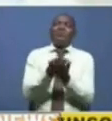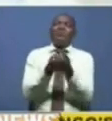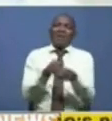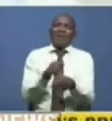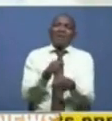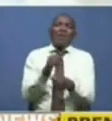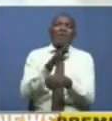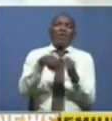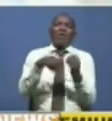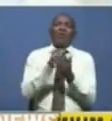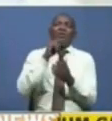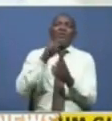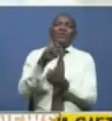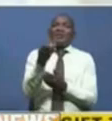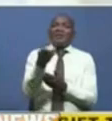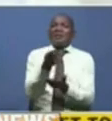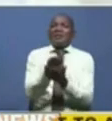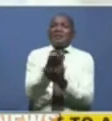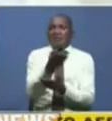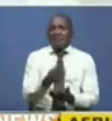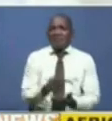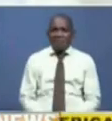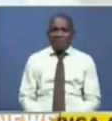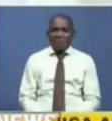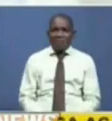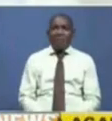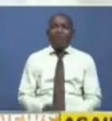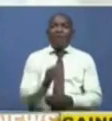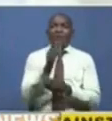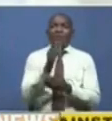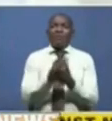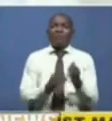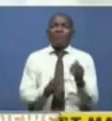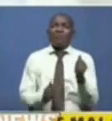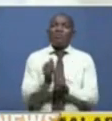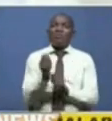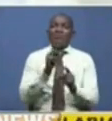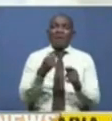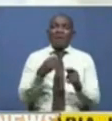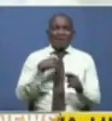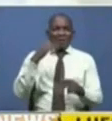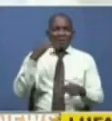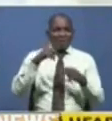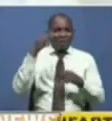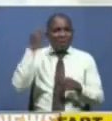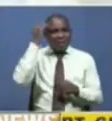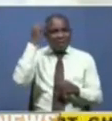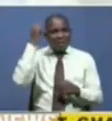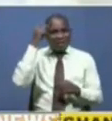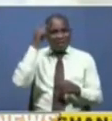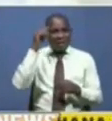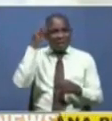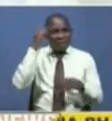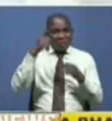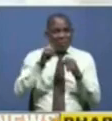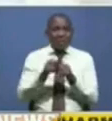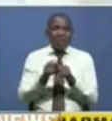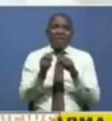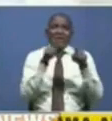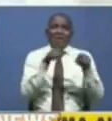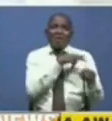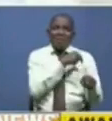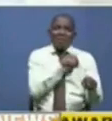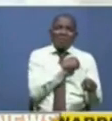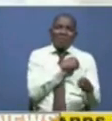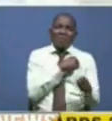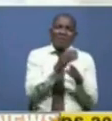be on admission in hospital. Majority of people can be treated as outpatients. For those who require